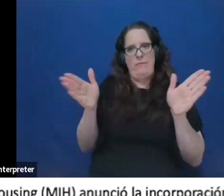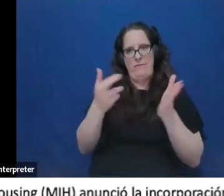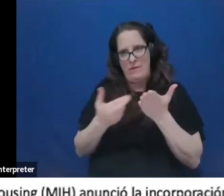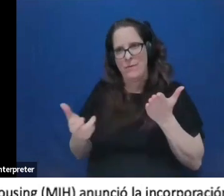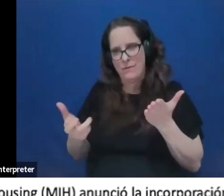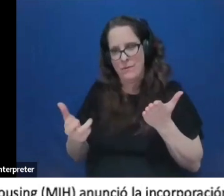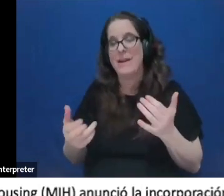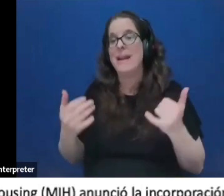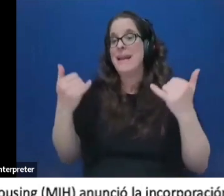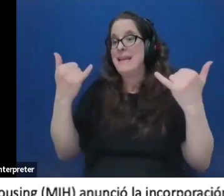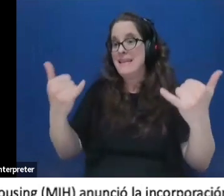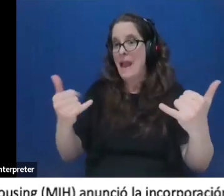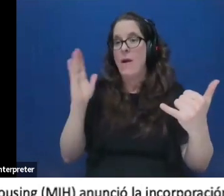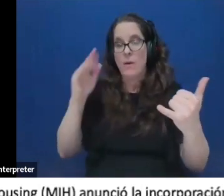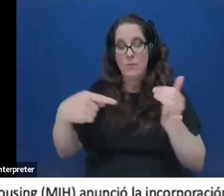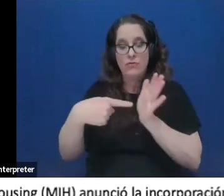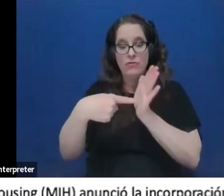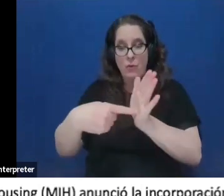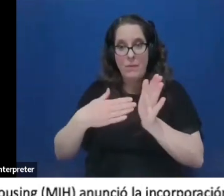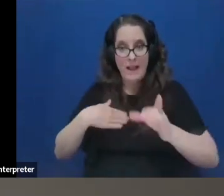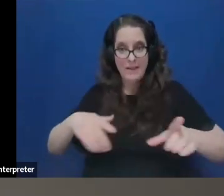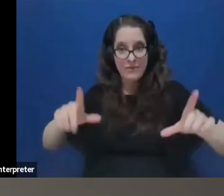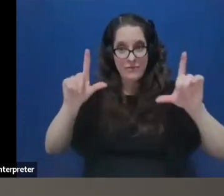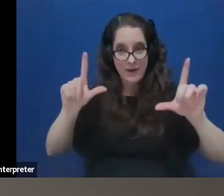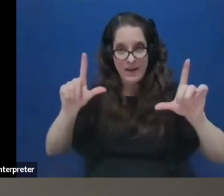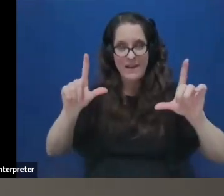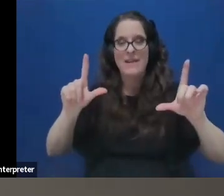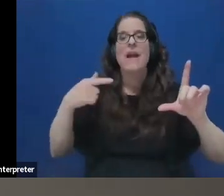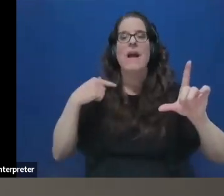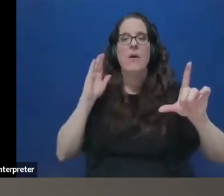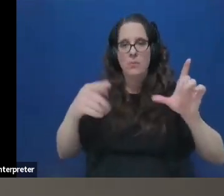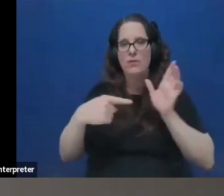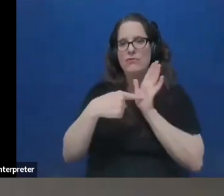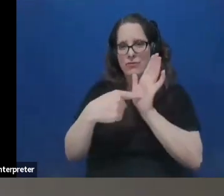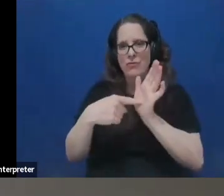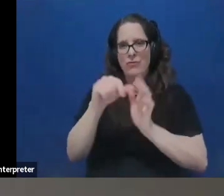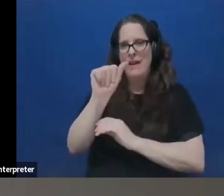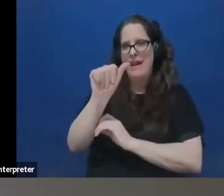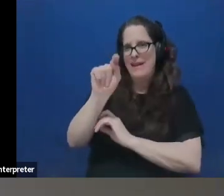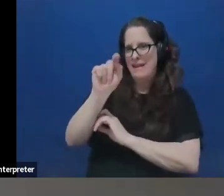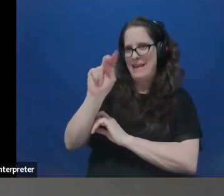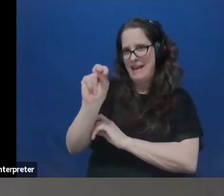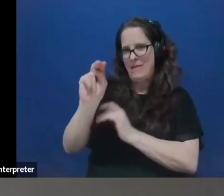share my screen, if that's all right, Melissa, and go into the web portion of that.